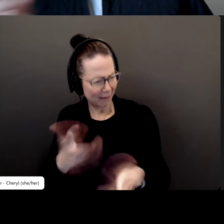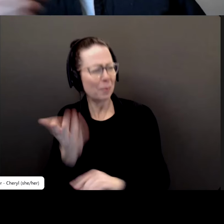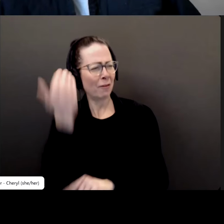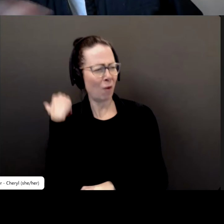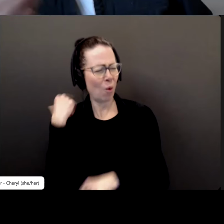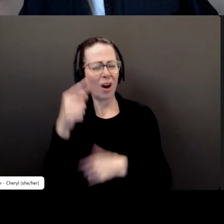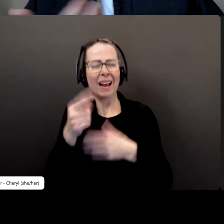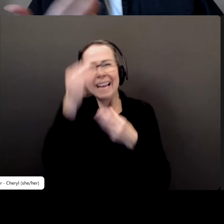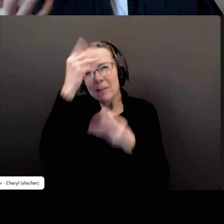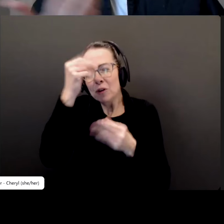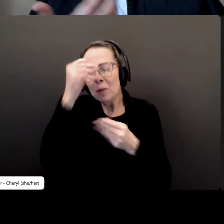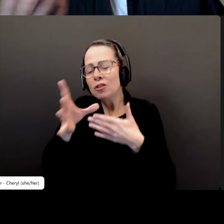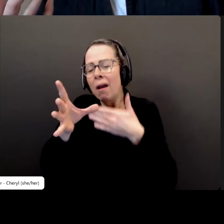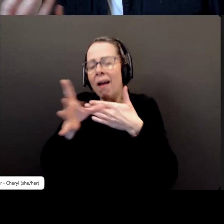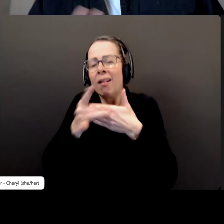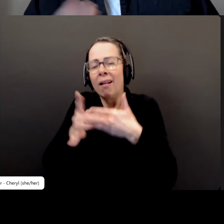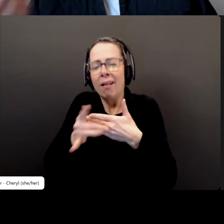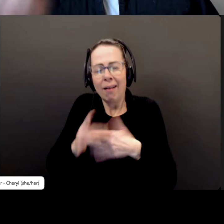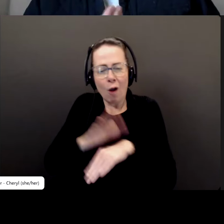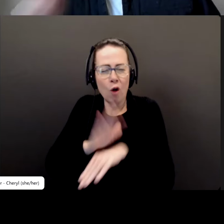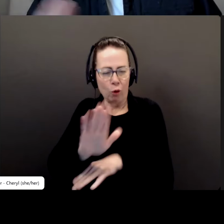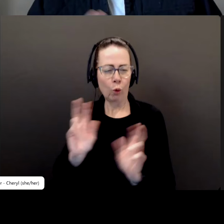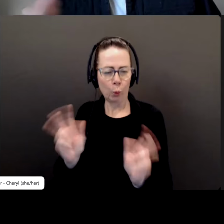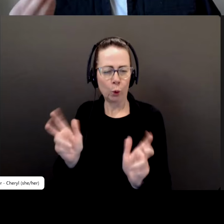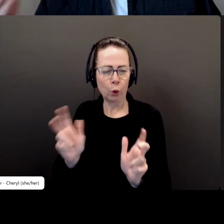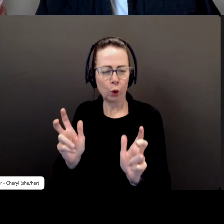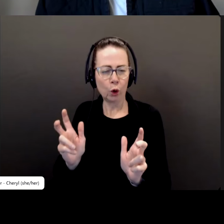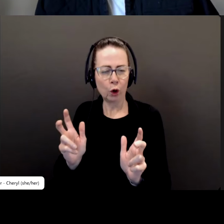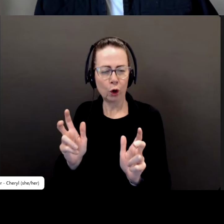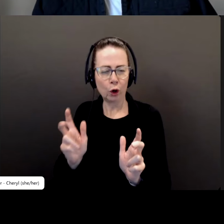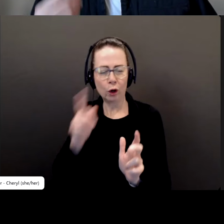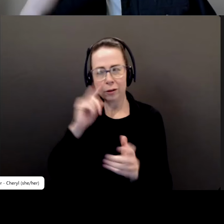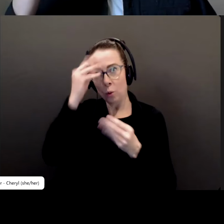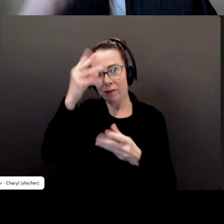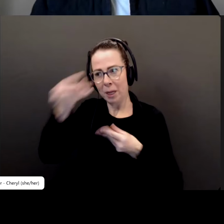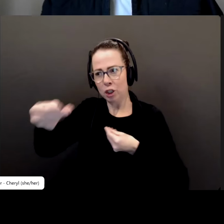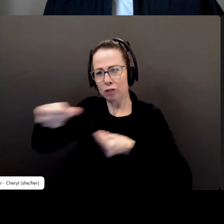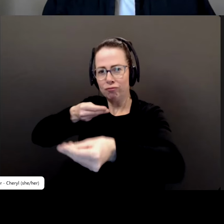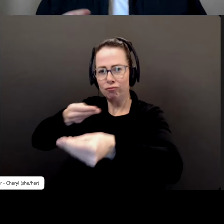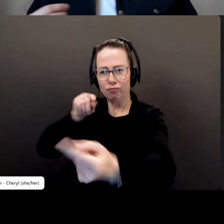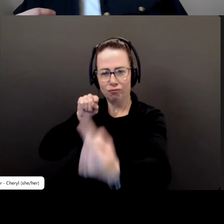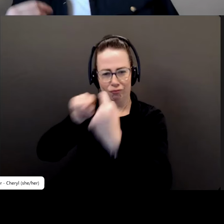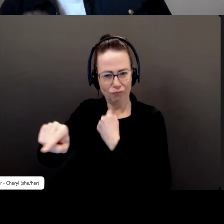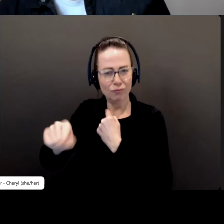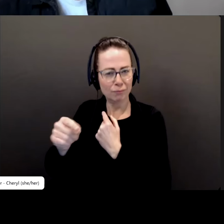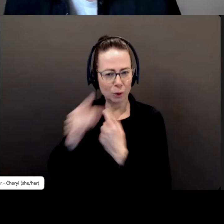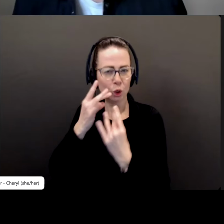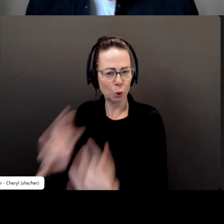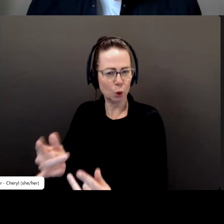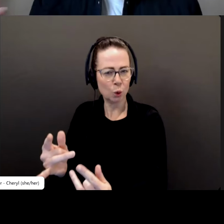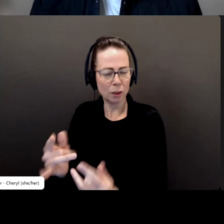So it's just, it allows that sort of like back and forth to happen more quickly. But sometimes that does